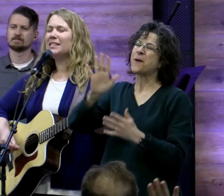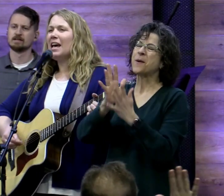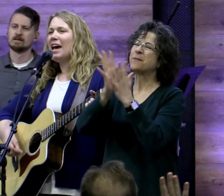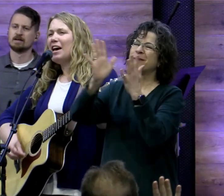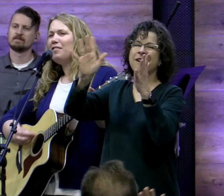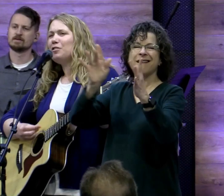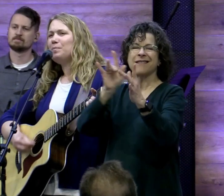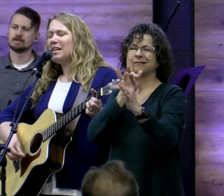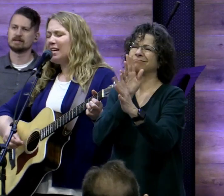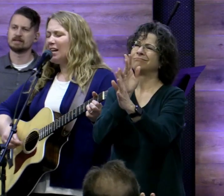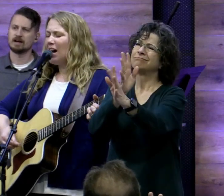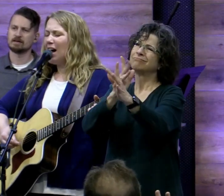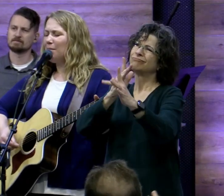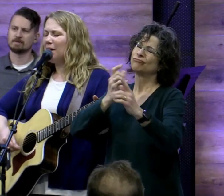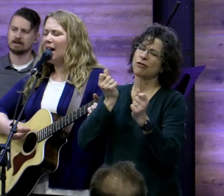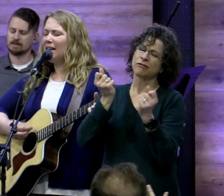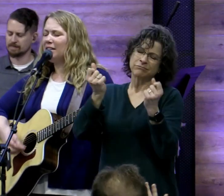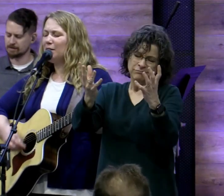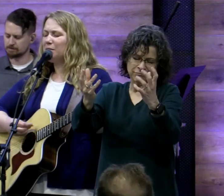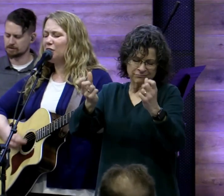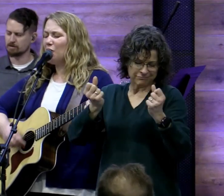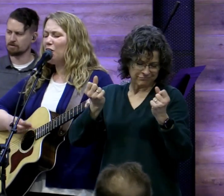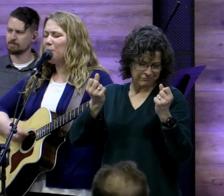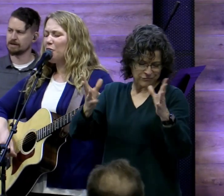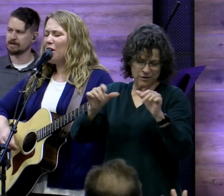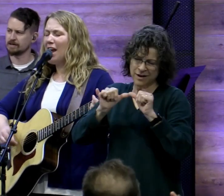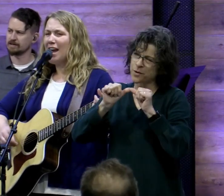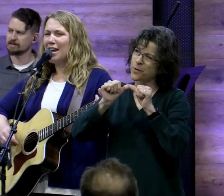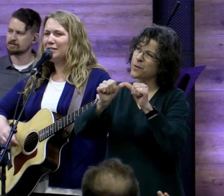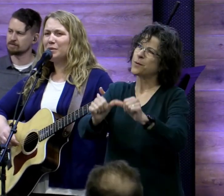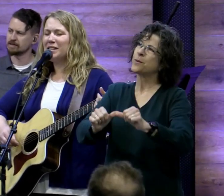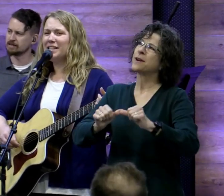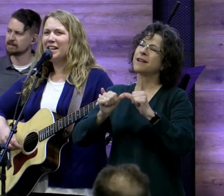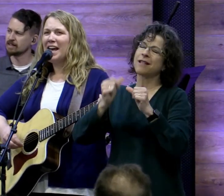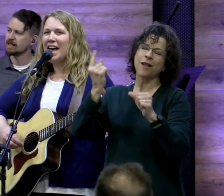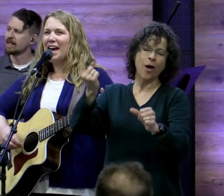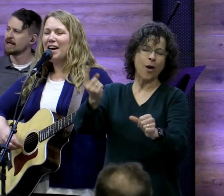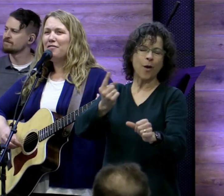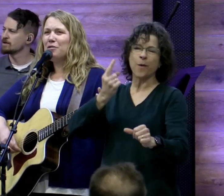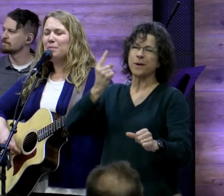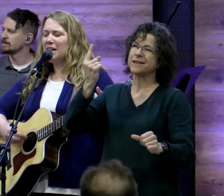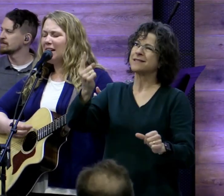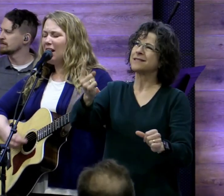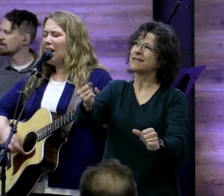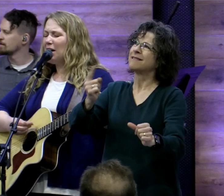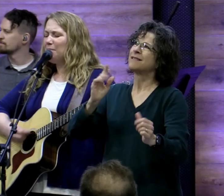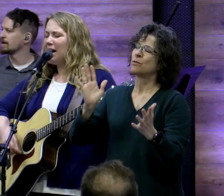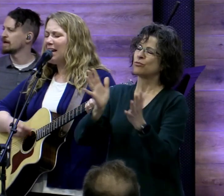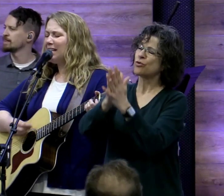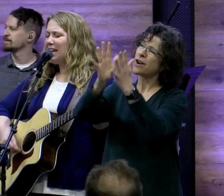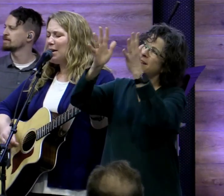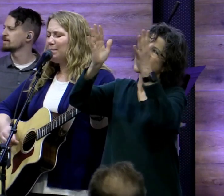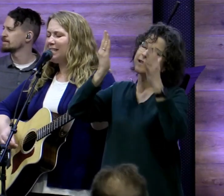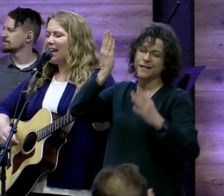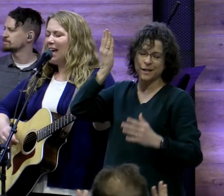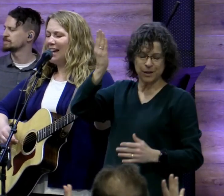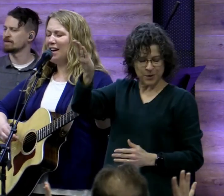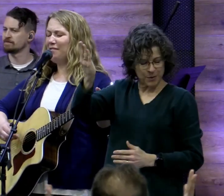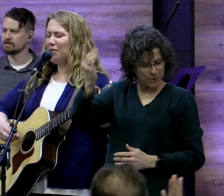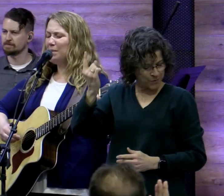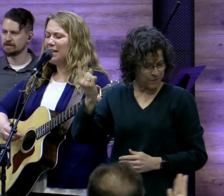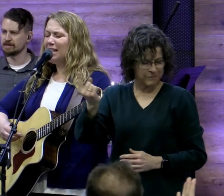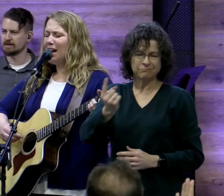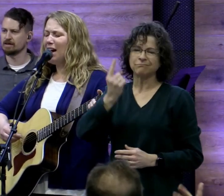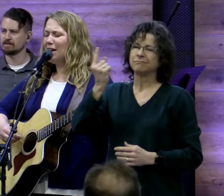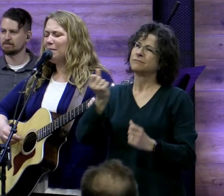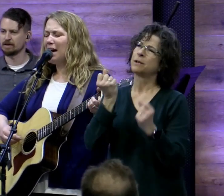lips, ever be on my lips. Your praise will ever be on my lips, ever